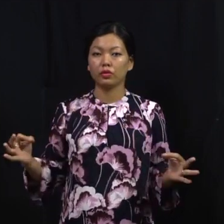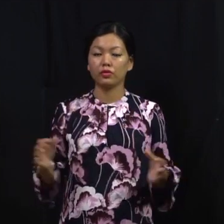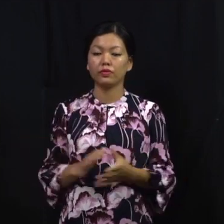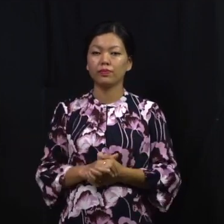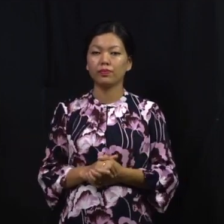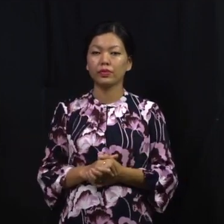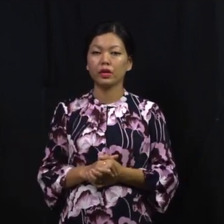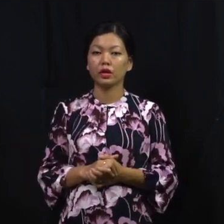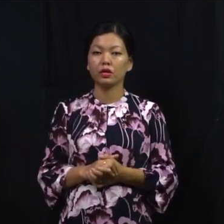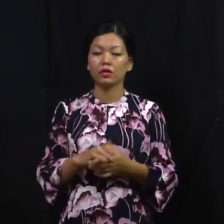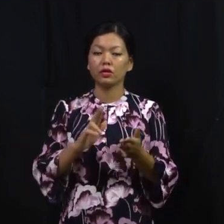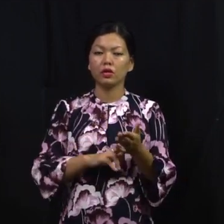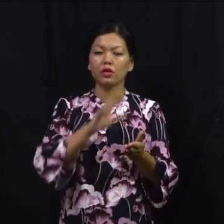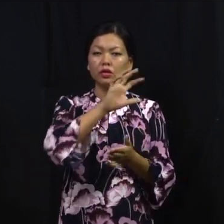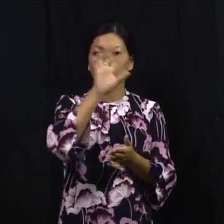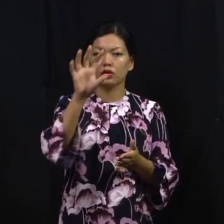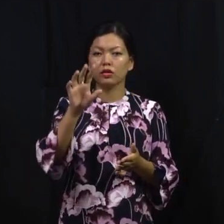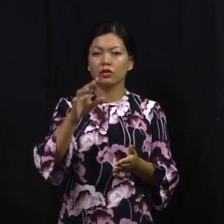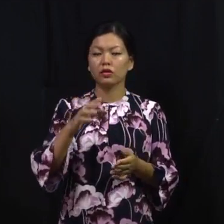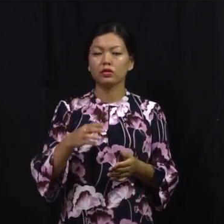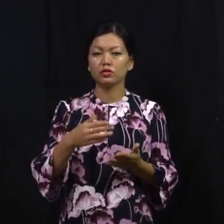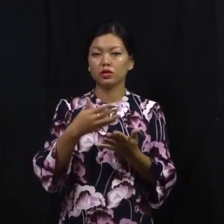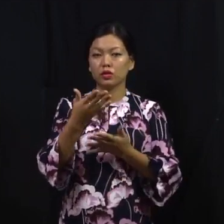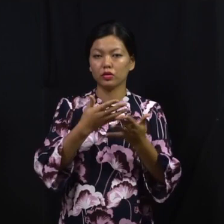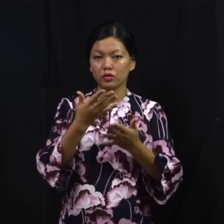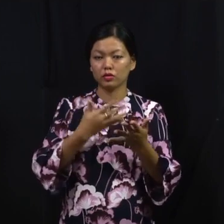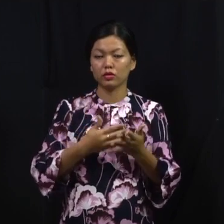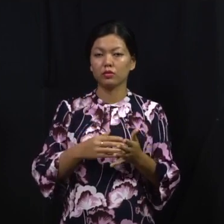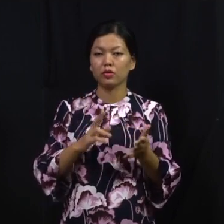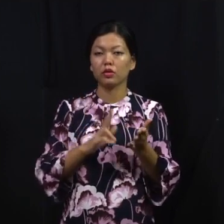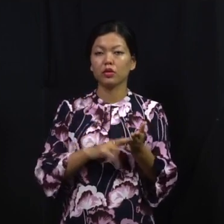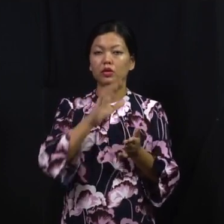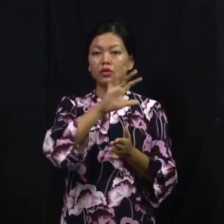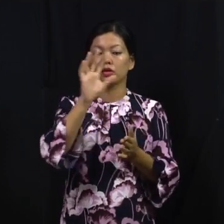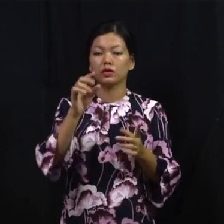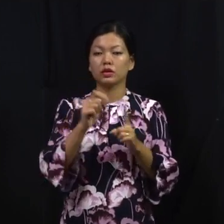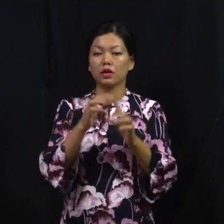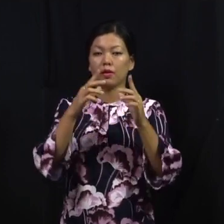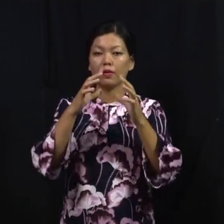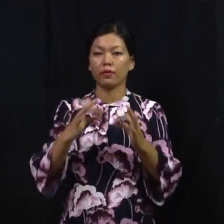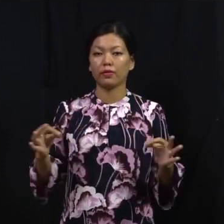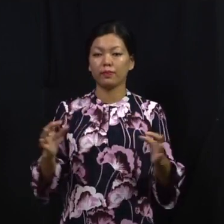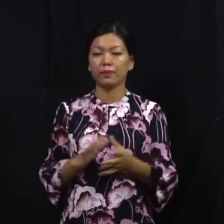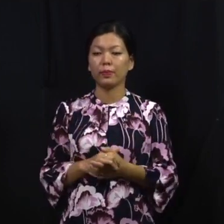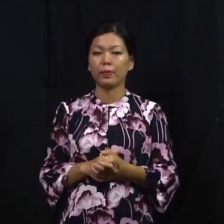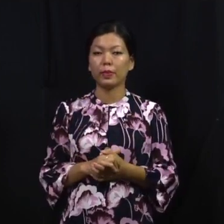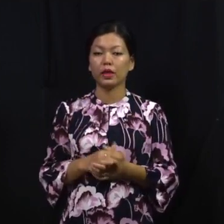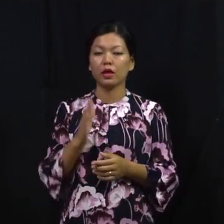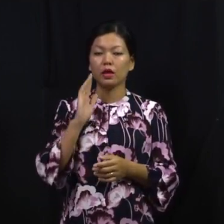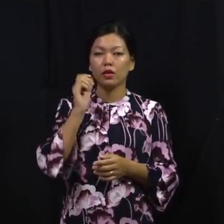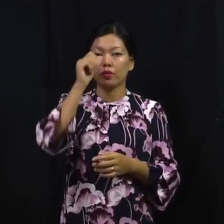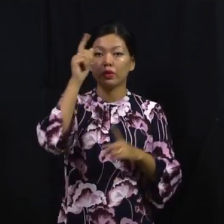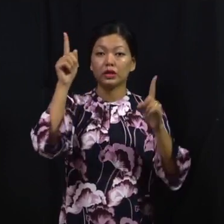about the world peace. India, she also talks about this when she has this debate in the international